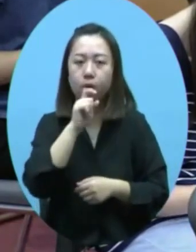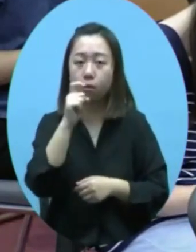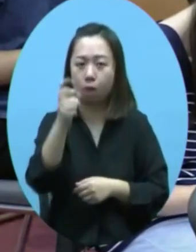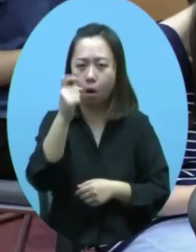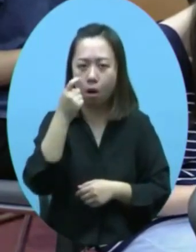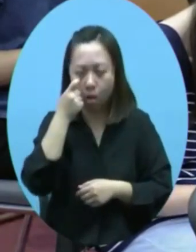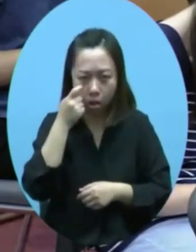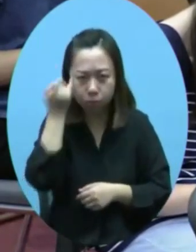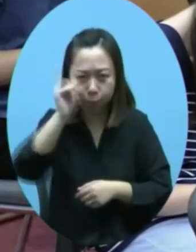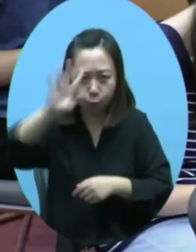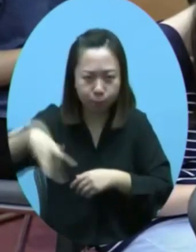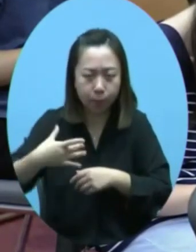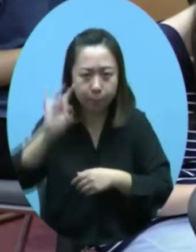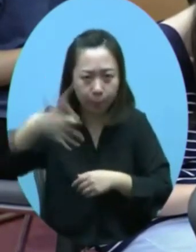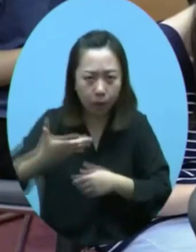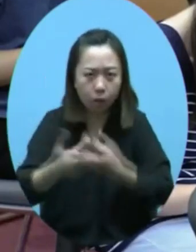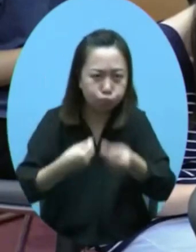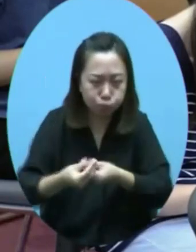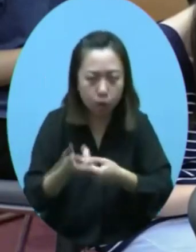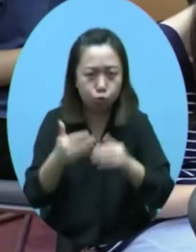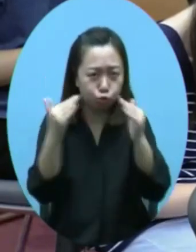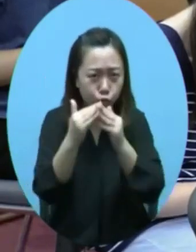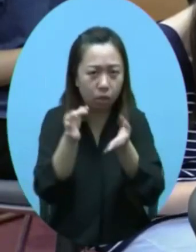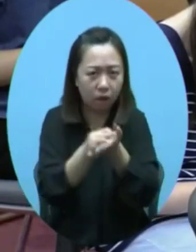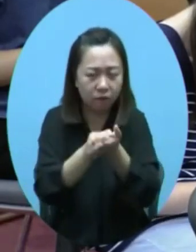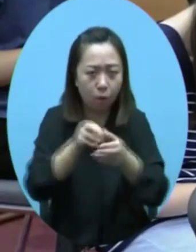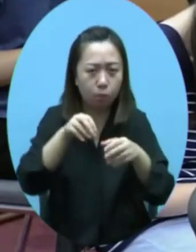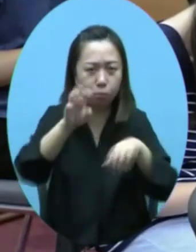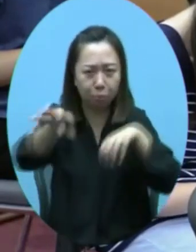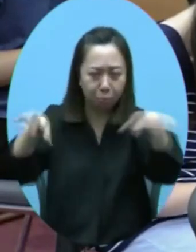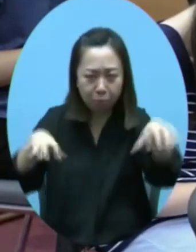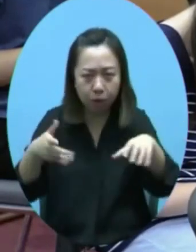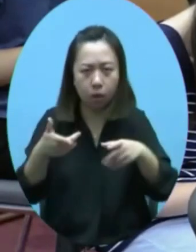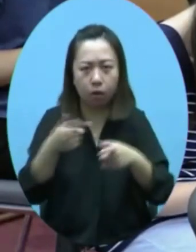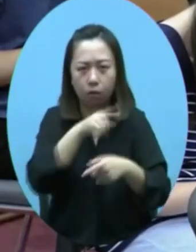And we see the 9 cases of unknown origin, and